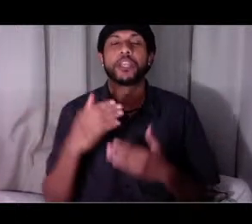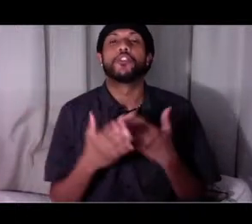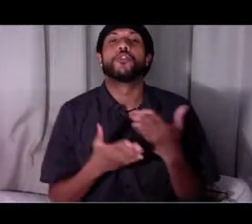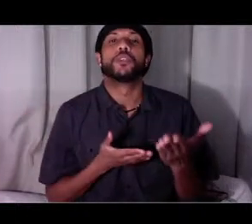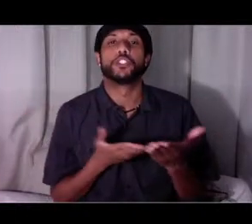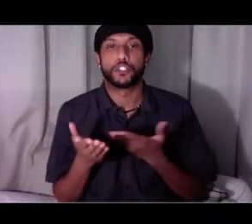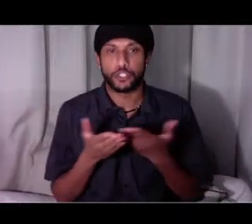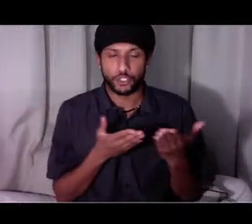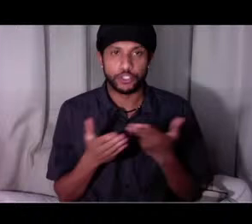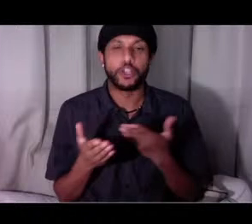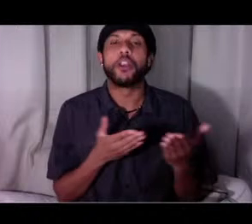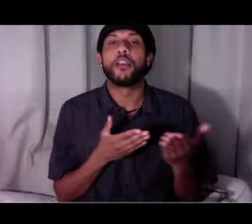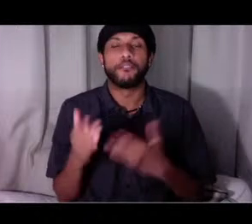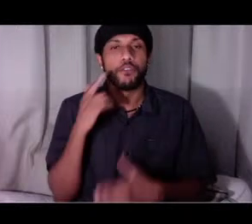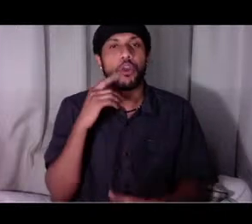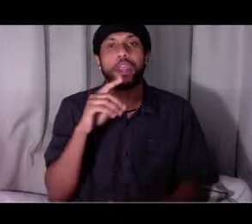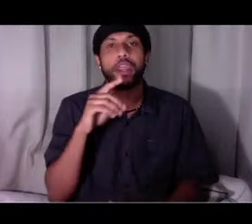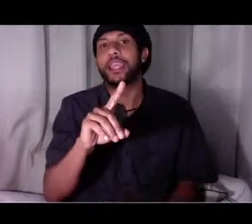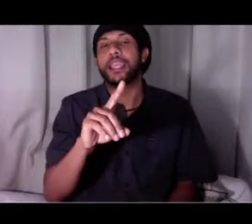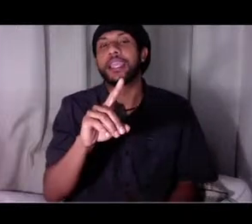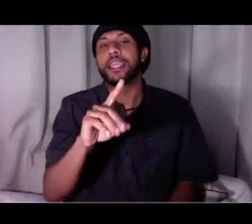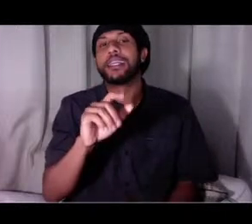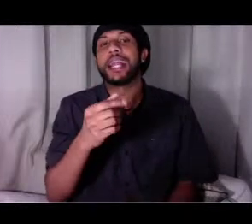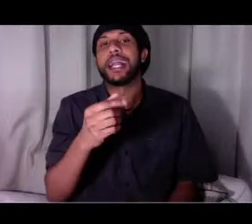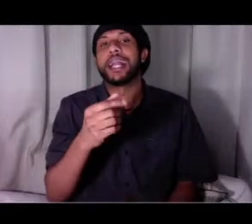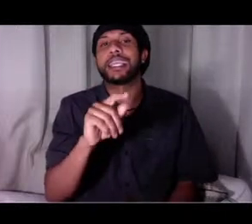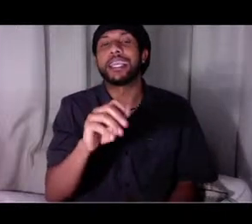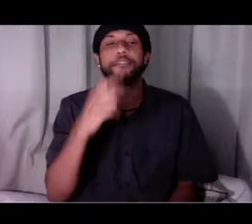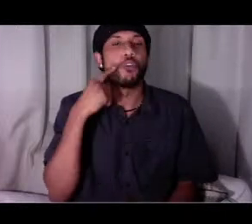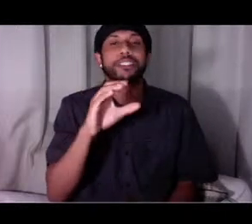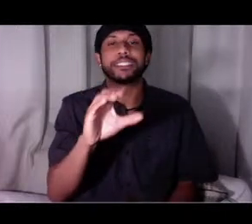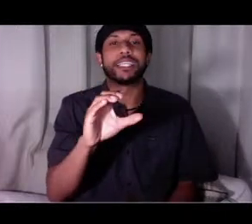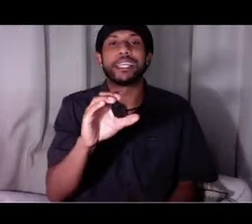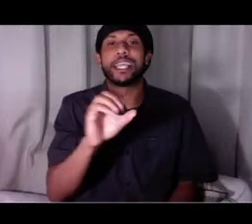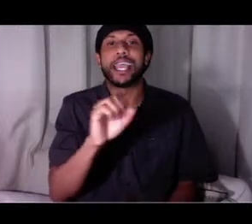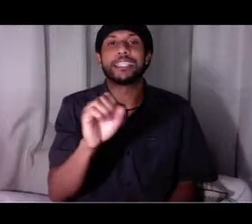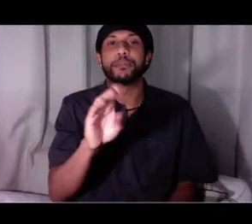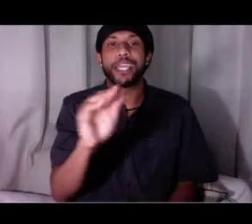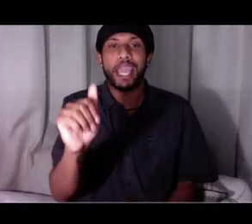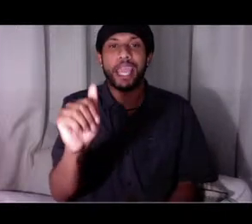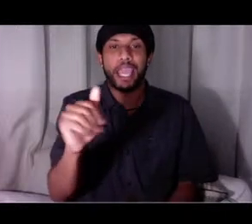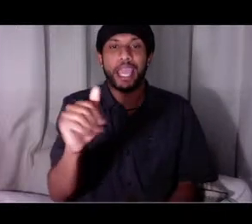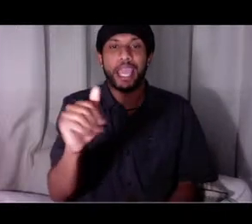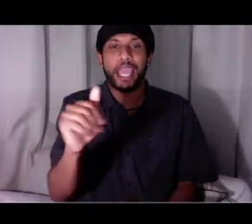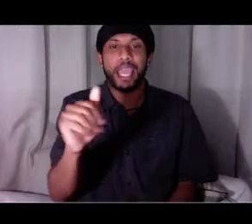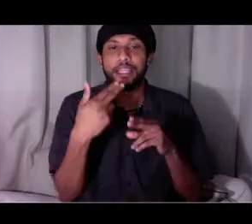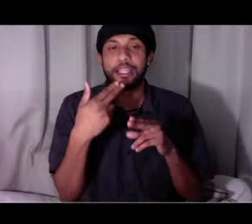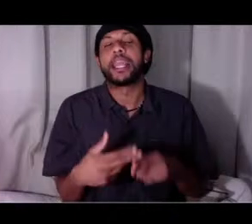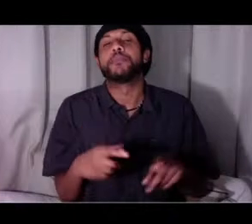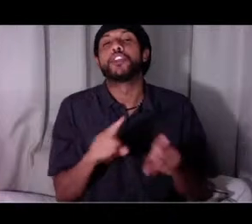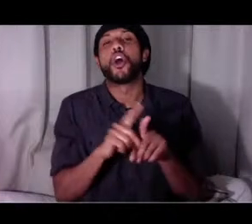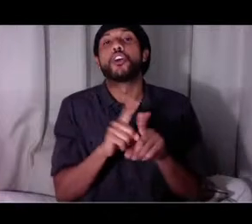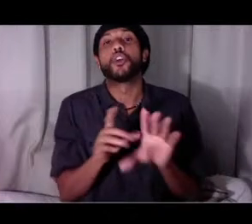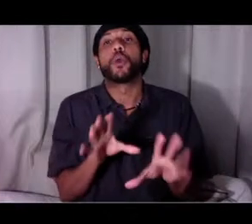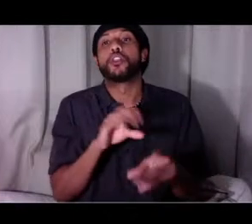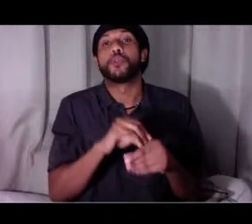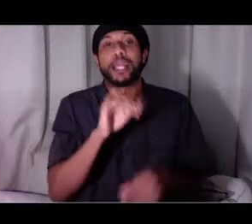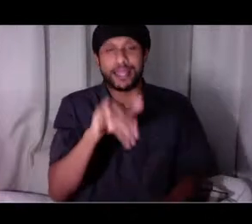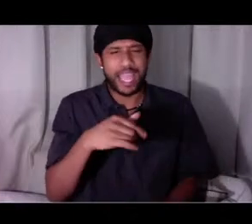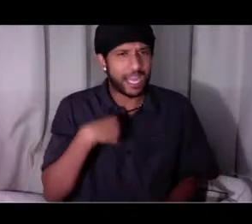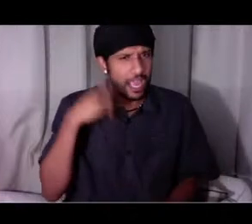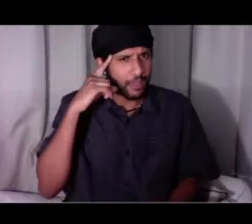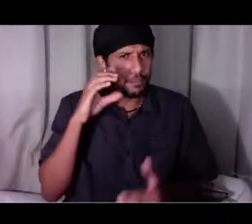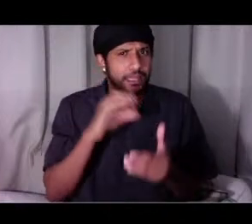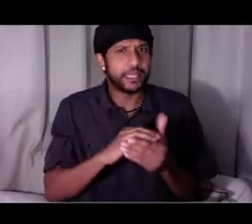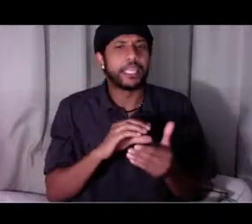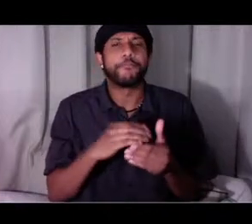in the capacity as a delegate for csba um you have before you the names uh and also includ included in that I believe bi